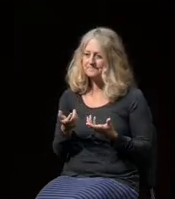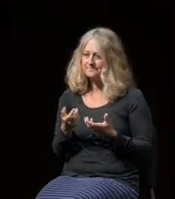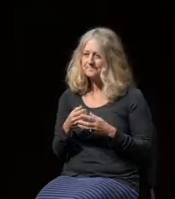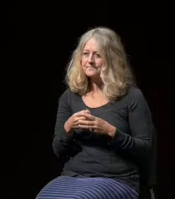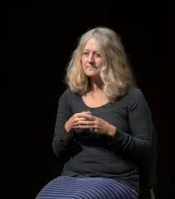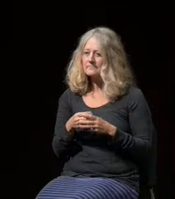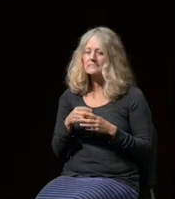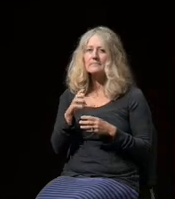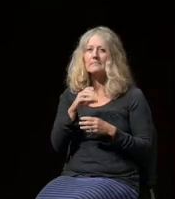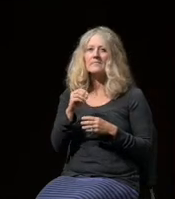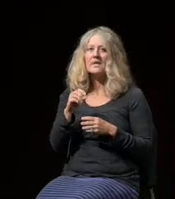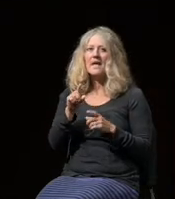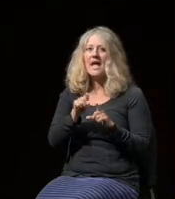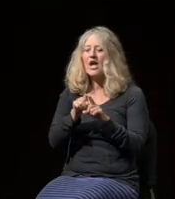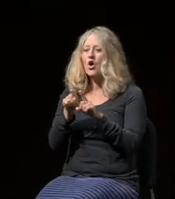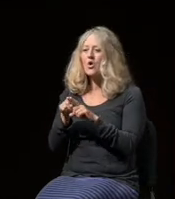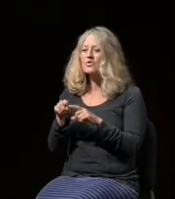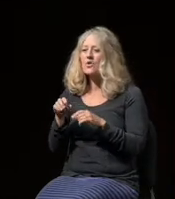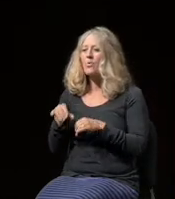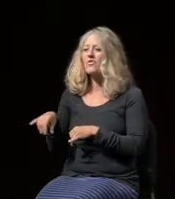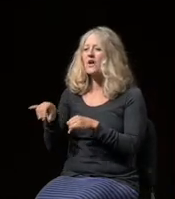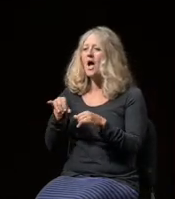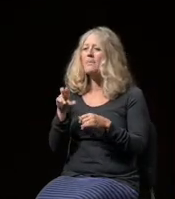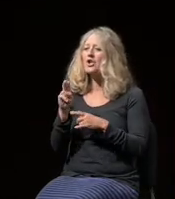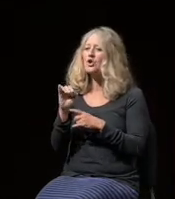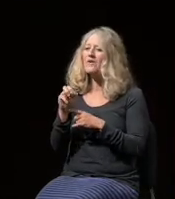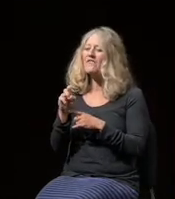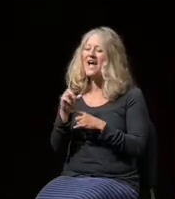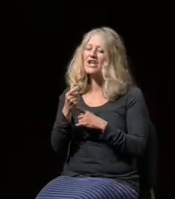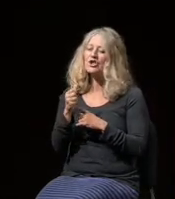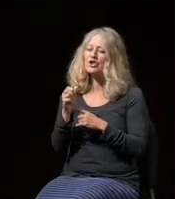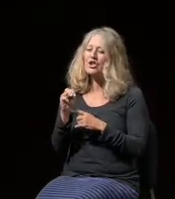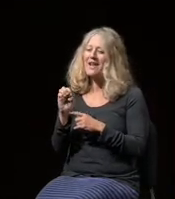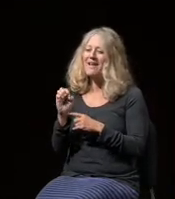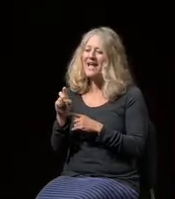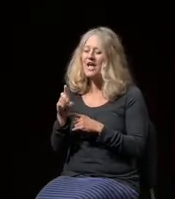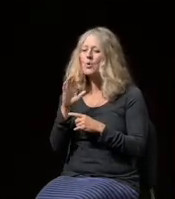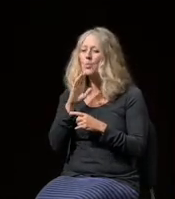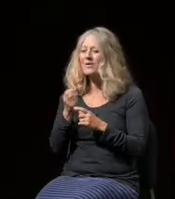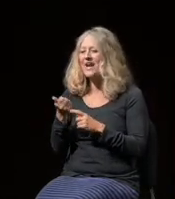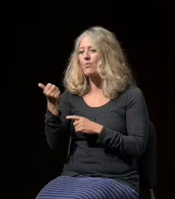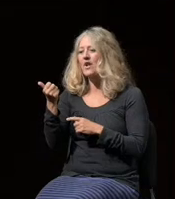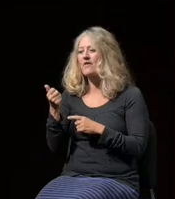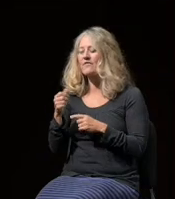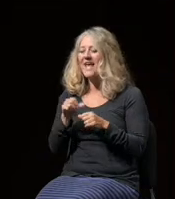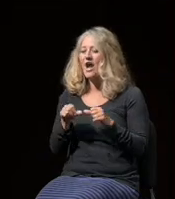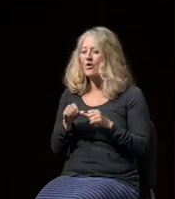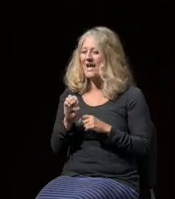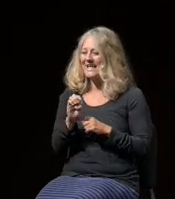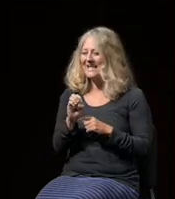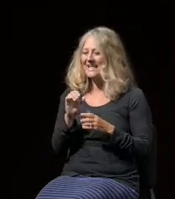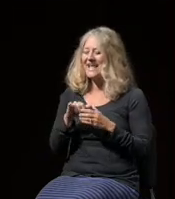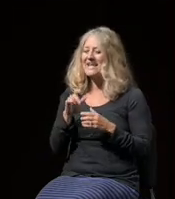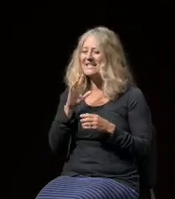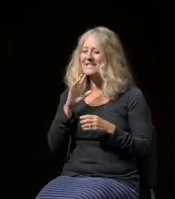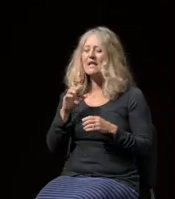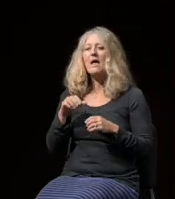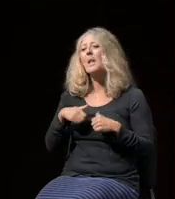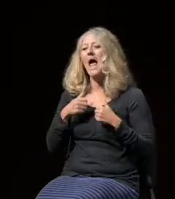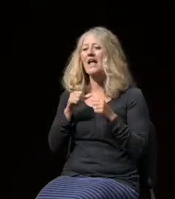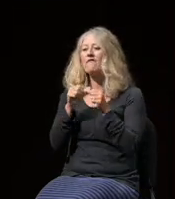And also the Common Unified Gen Ed curriculum will get rid of Area E, which is the lifelong learning